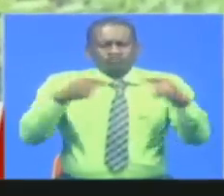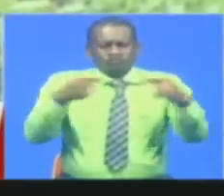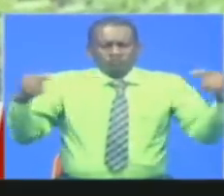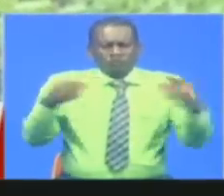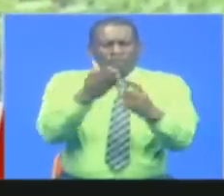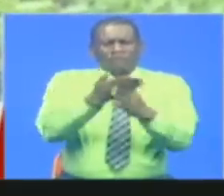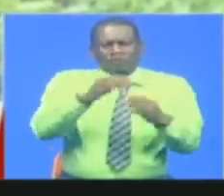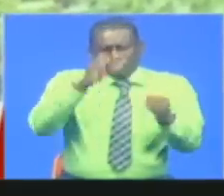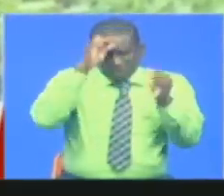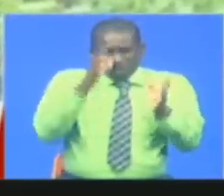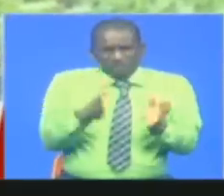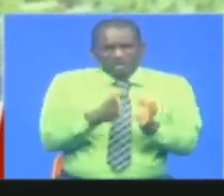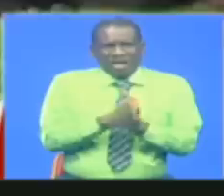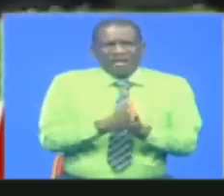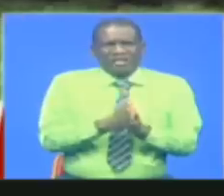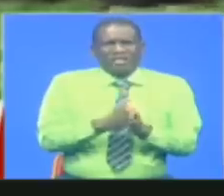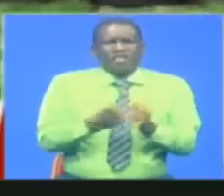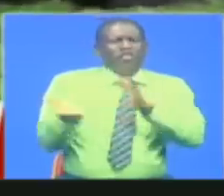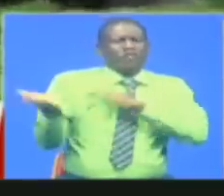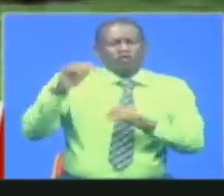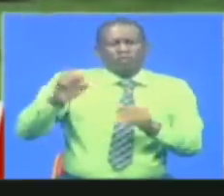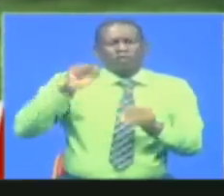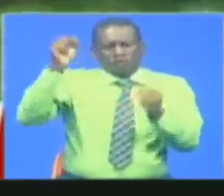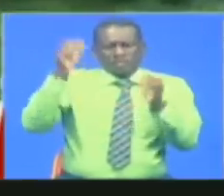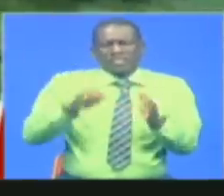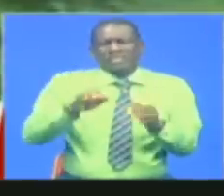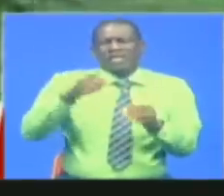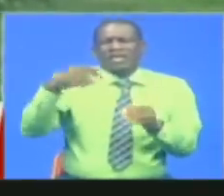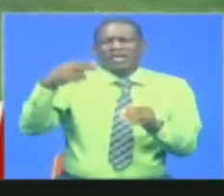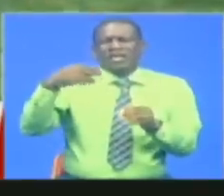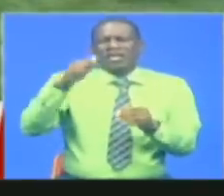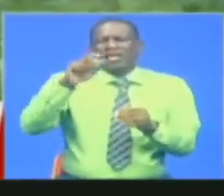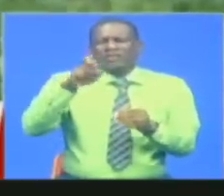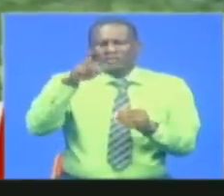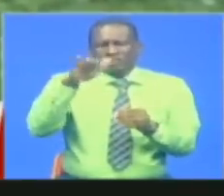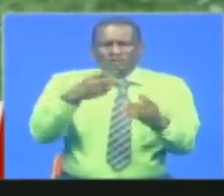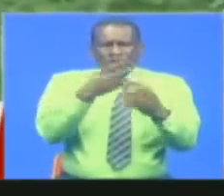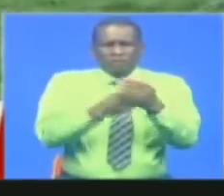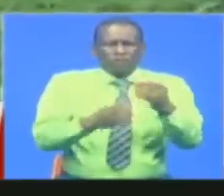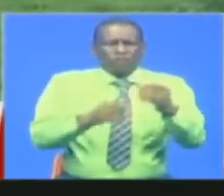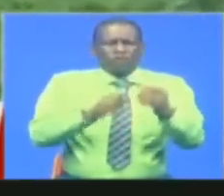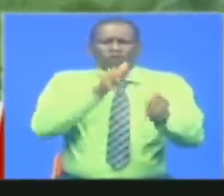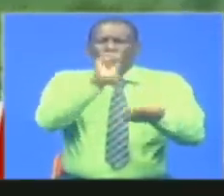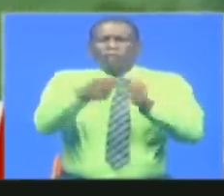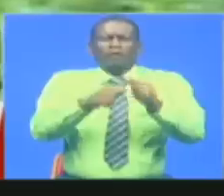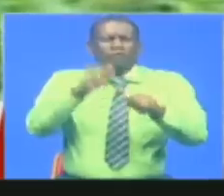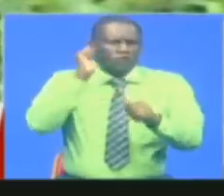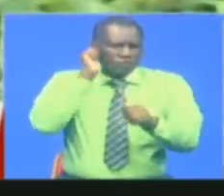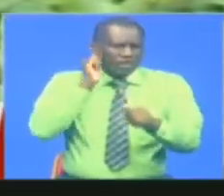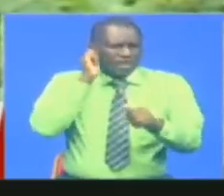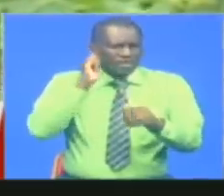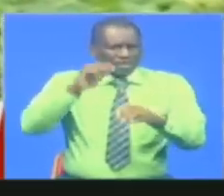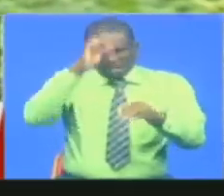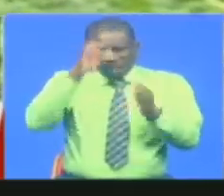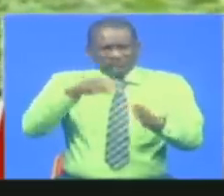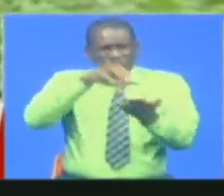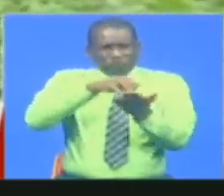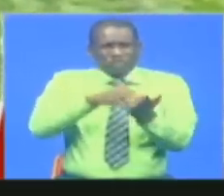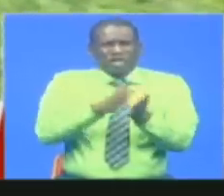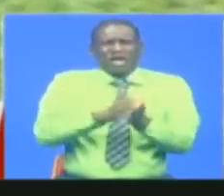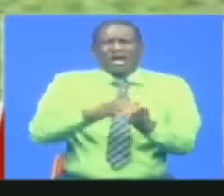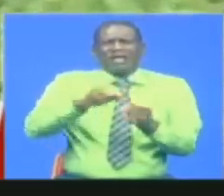and Henry Kosgei. The two faced off in a fierce contest for the Nandi County governor's seat, with Governor Sang beating